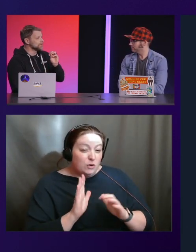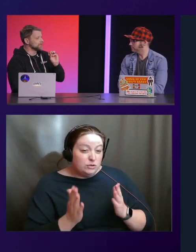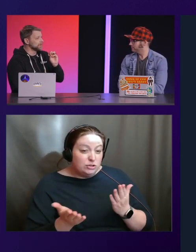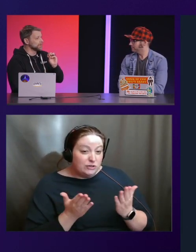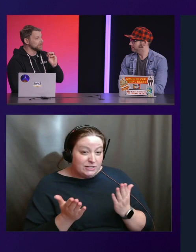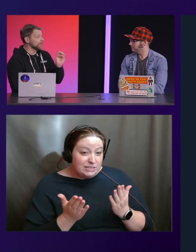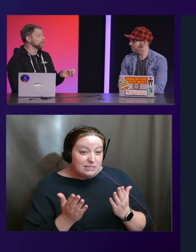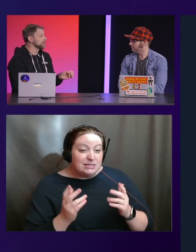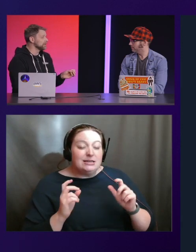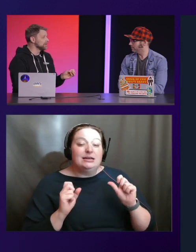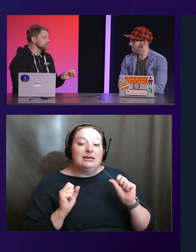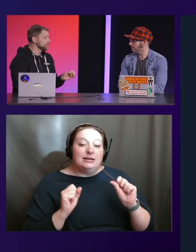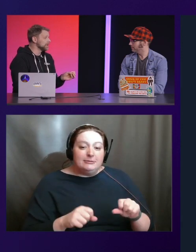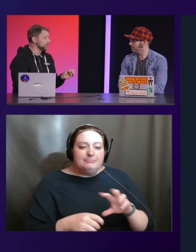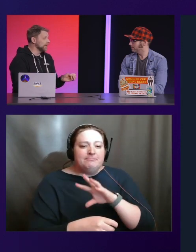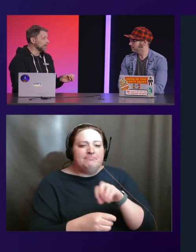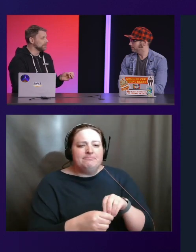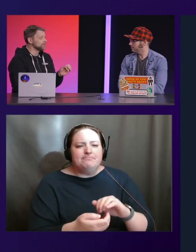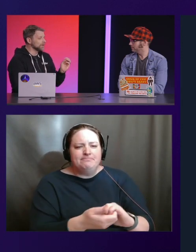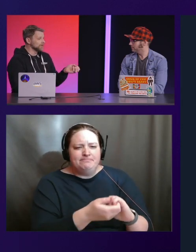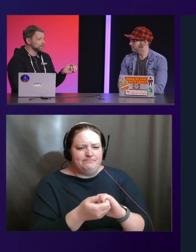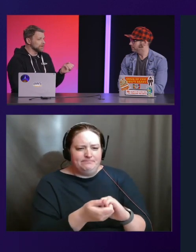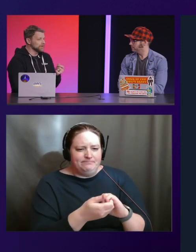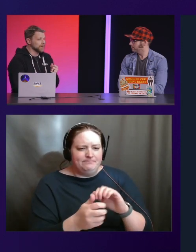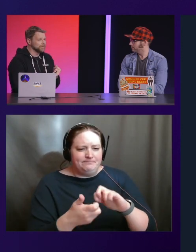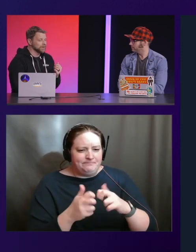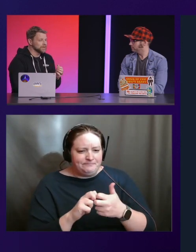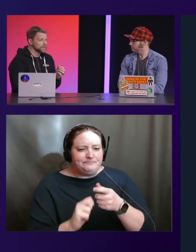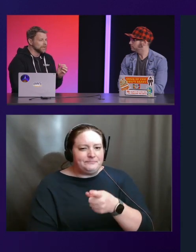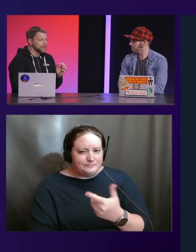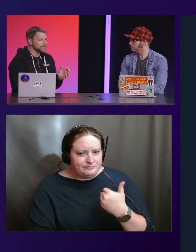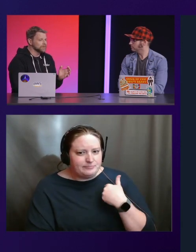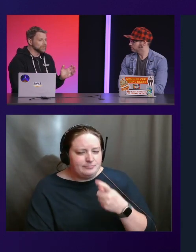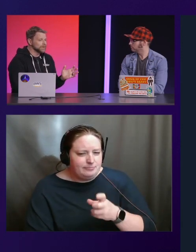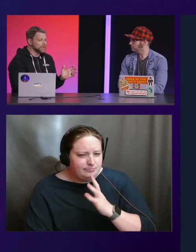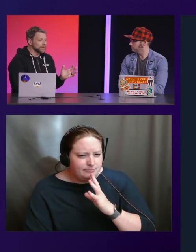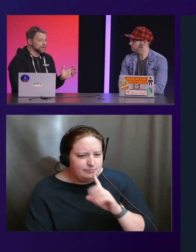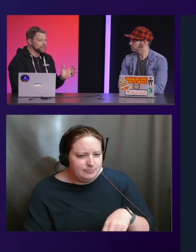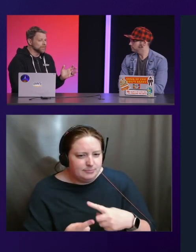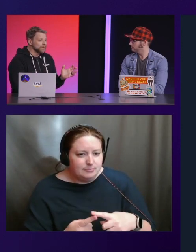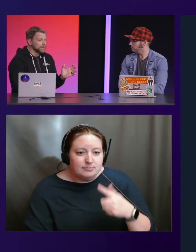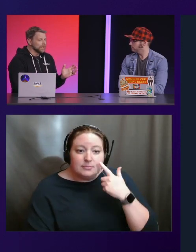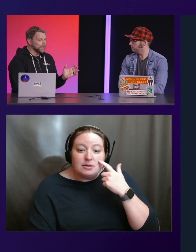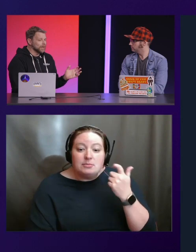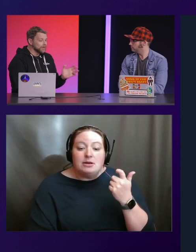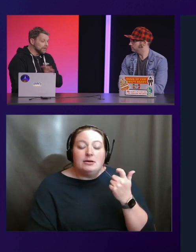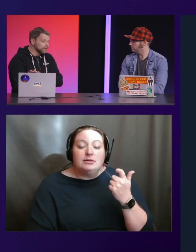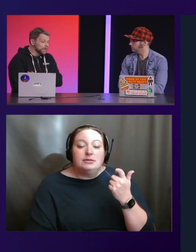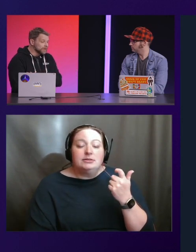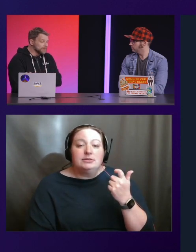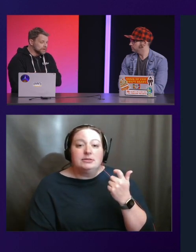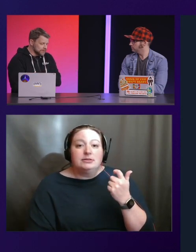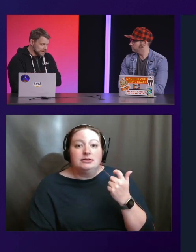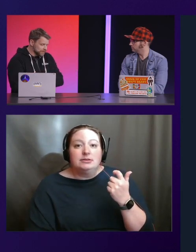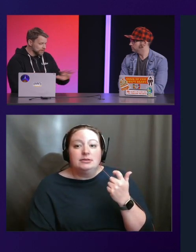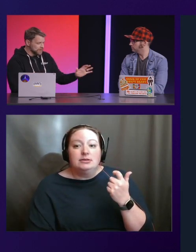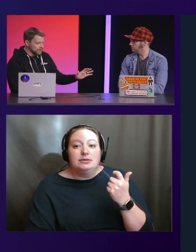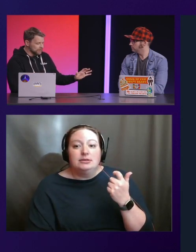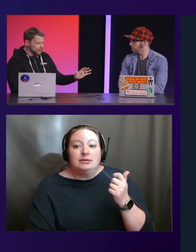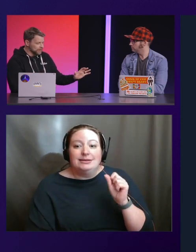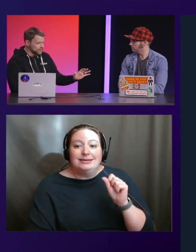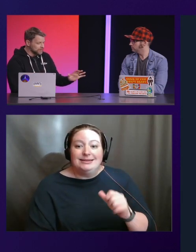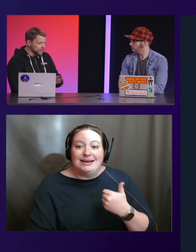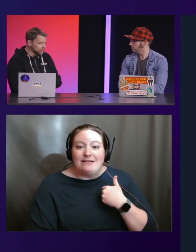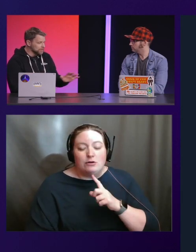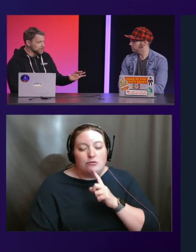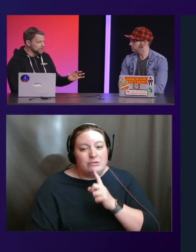into some of the collaboration issues that you have that you're talking about, because it's a really you have a really desperate set